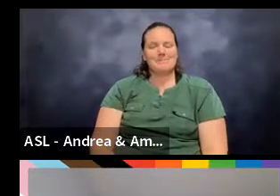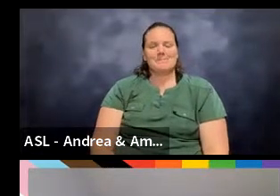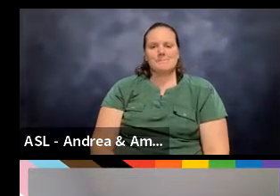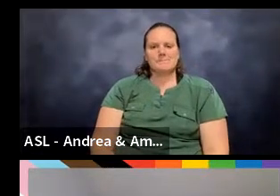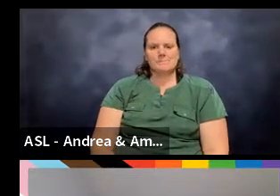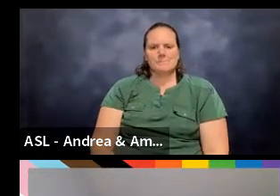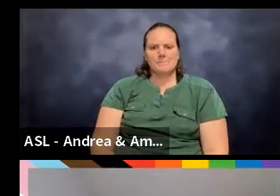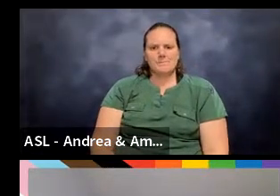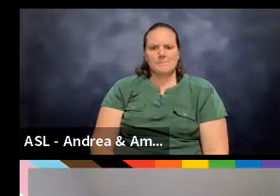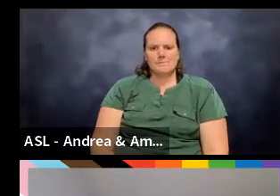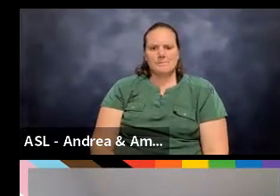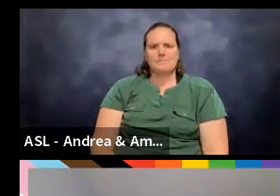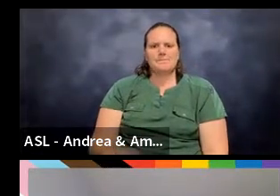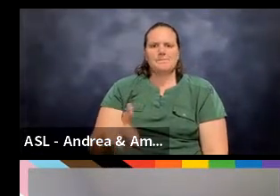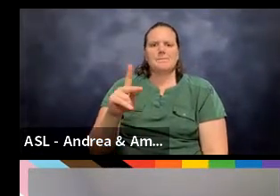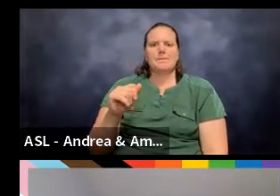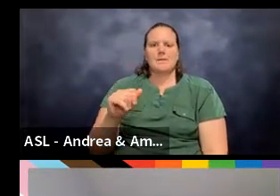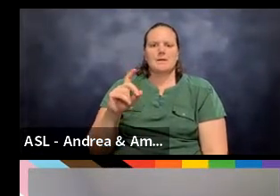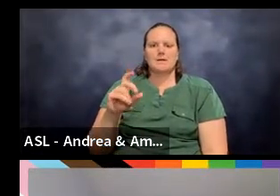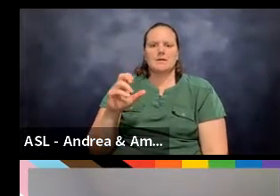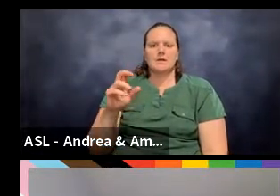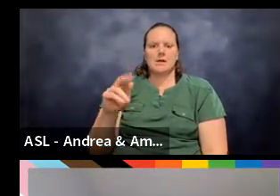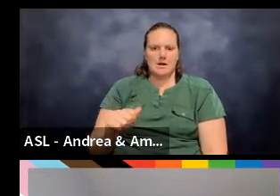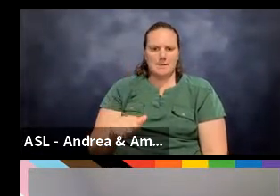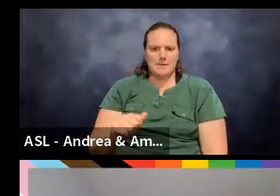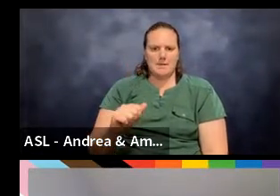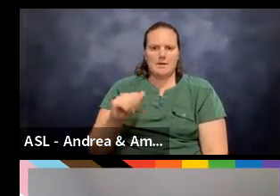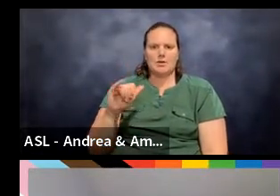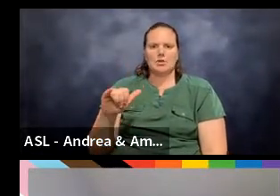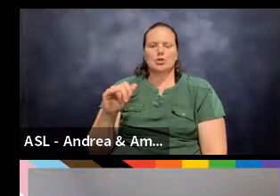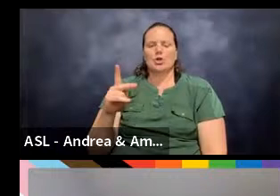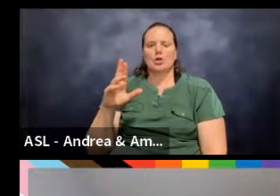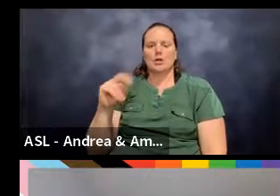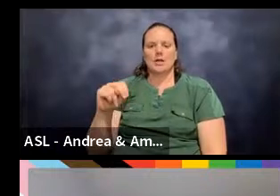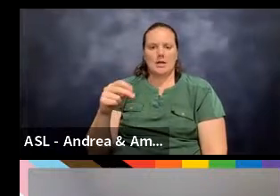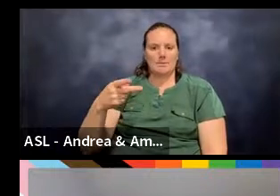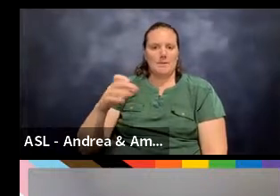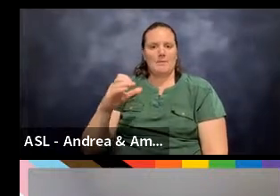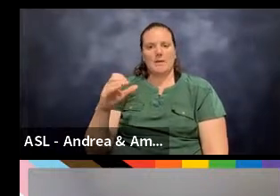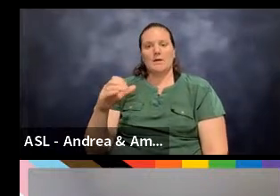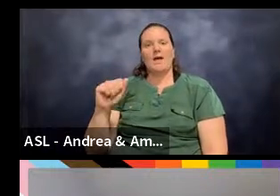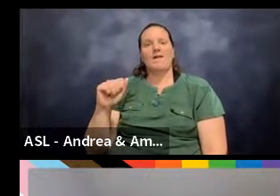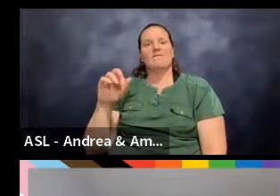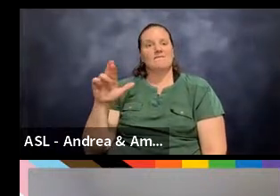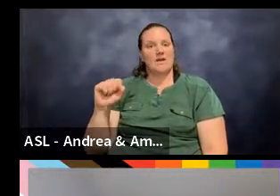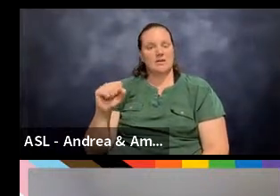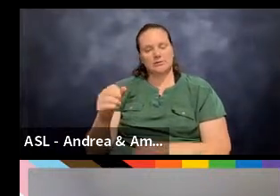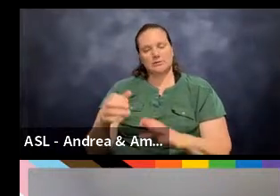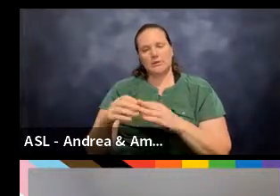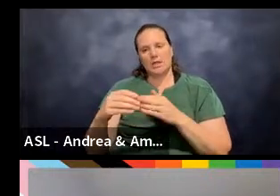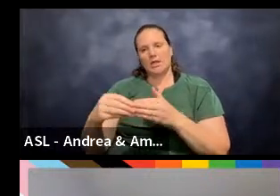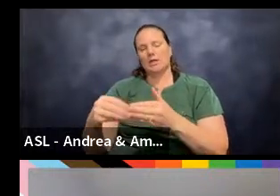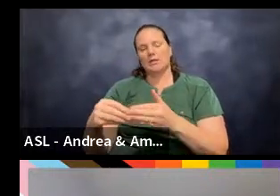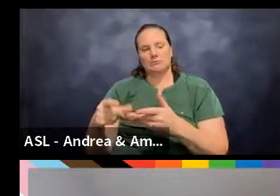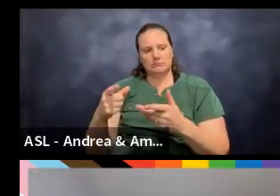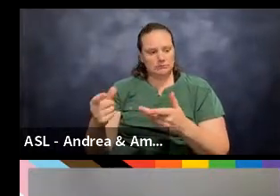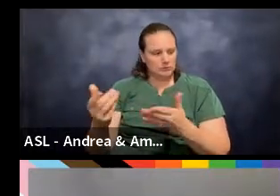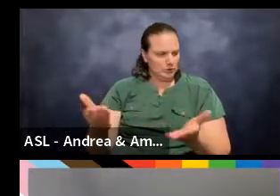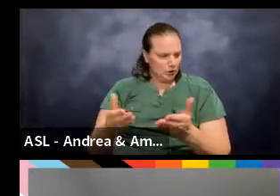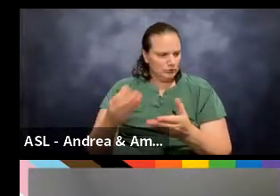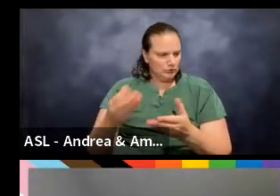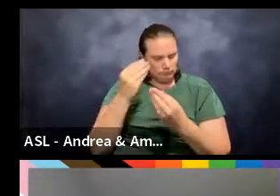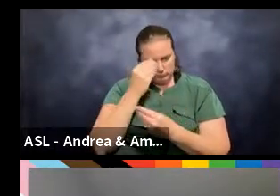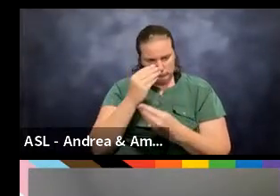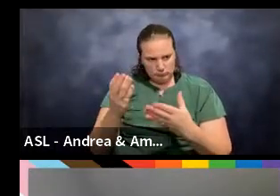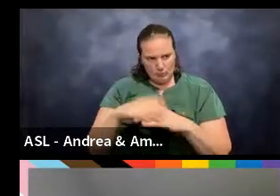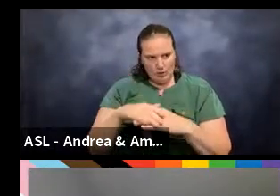Kadina is Yurkin is our public affairs lead. And Kadina is here to update us on the